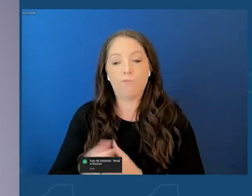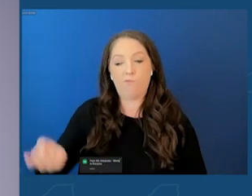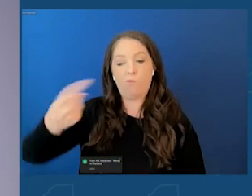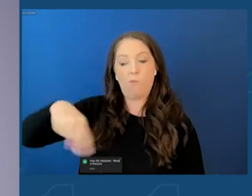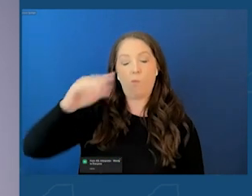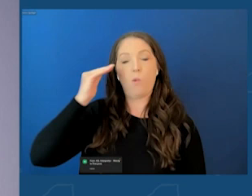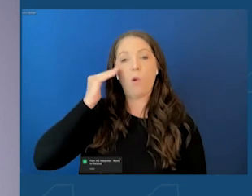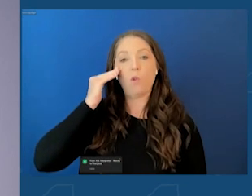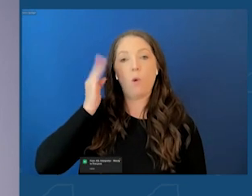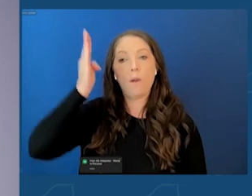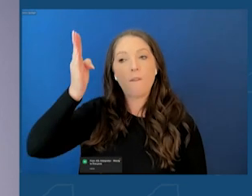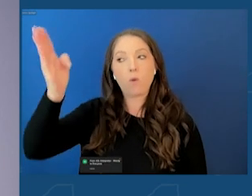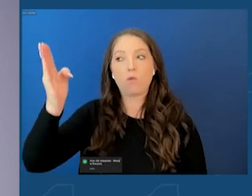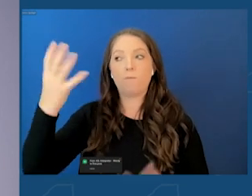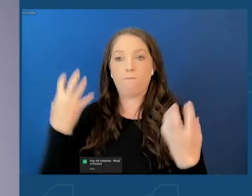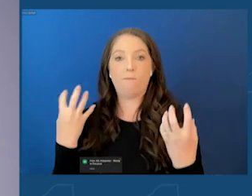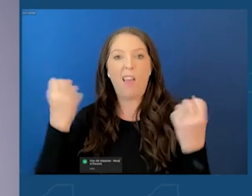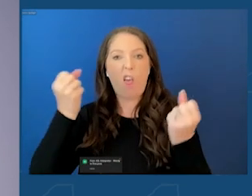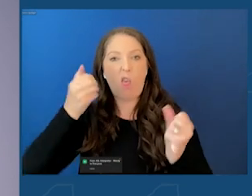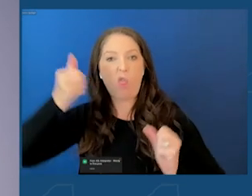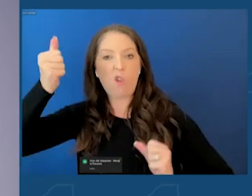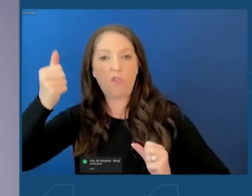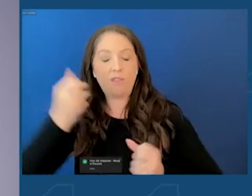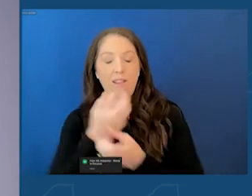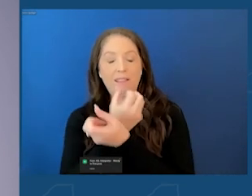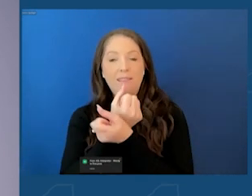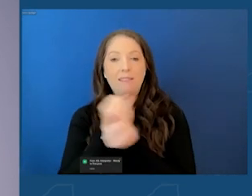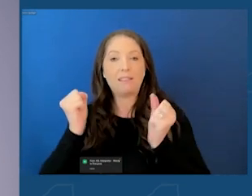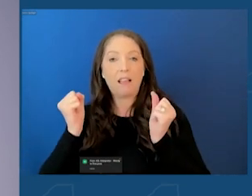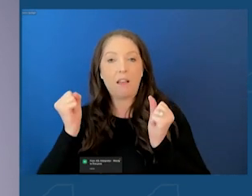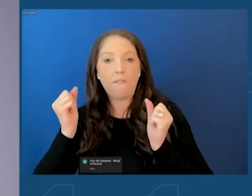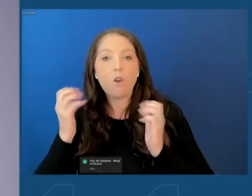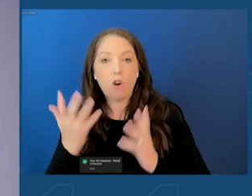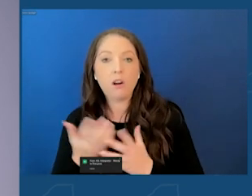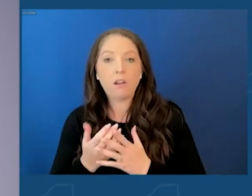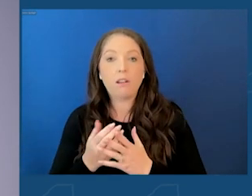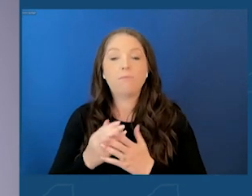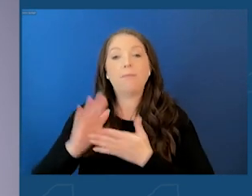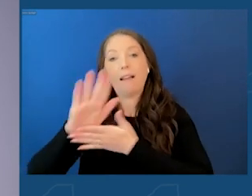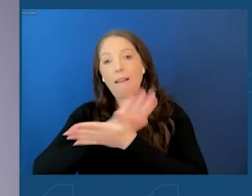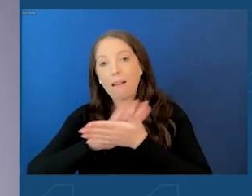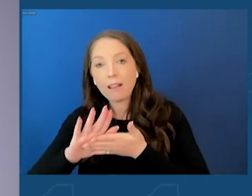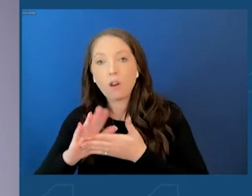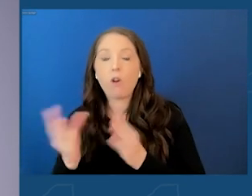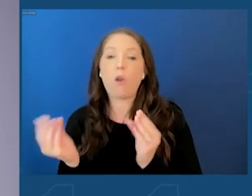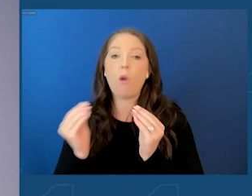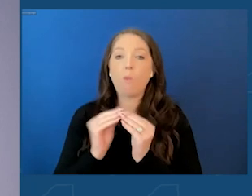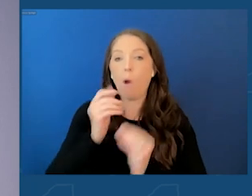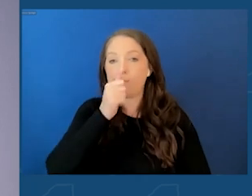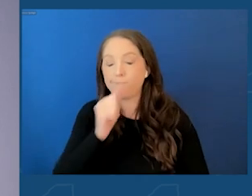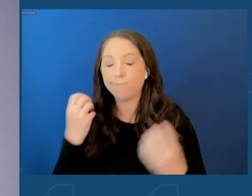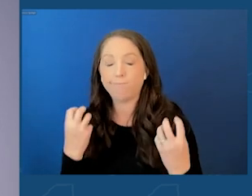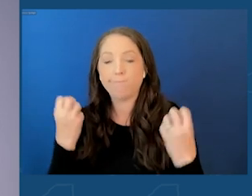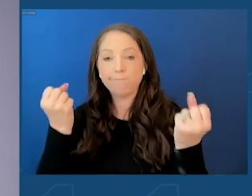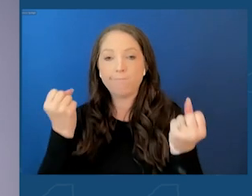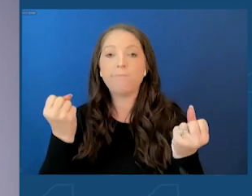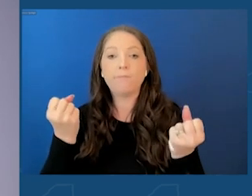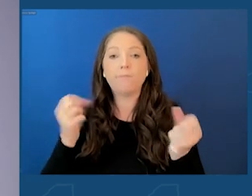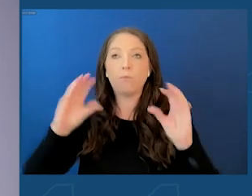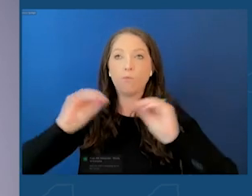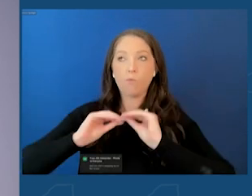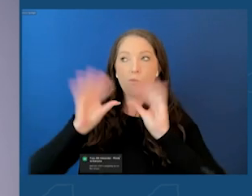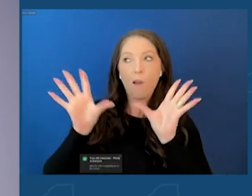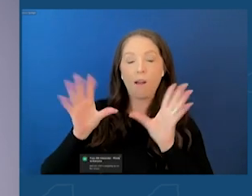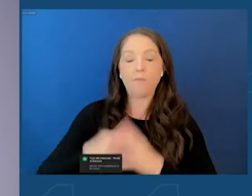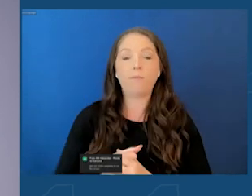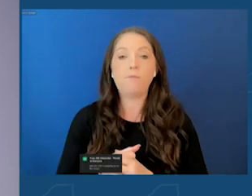is healthier, it's safer, it's cleaner, more resilient, and brighter. In a moment, you'll